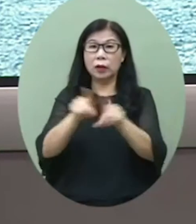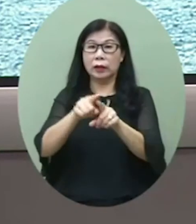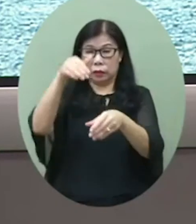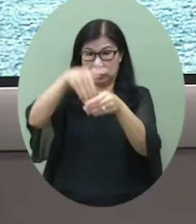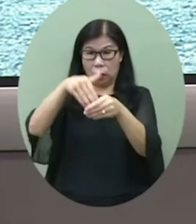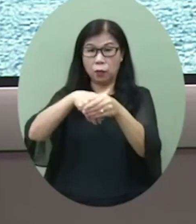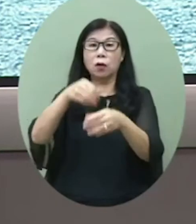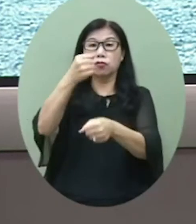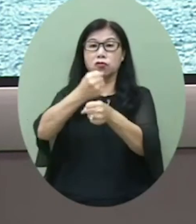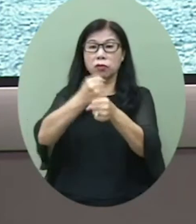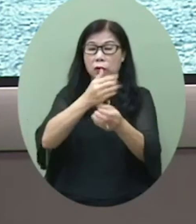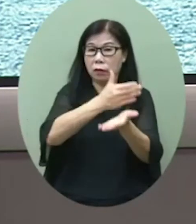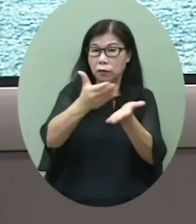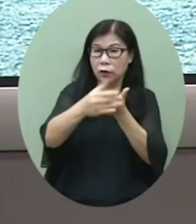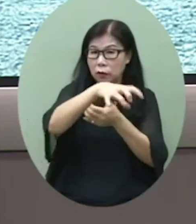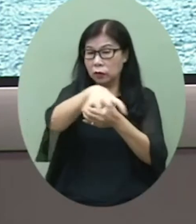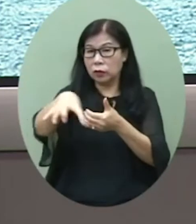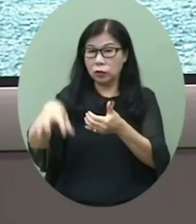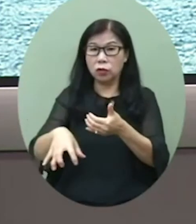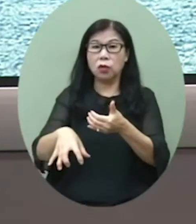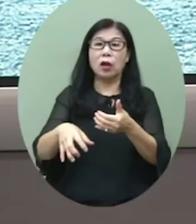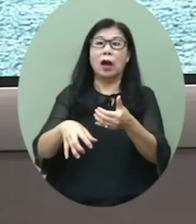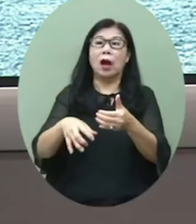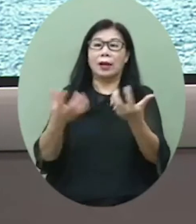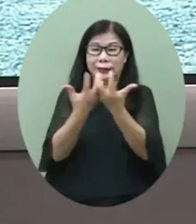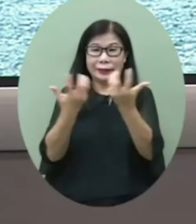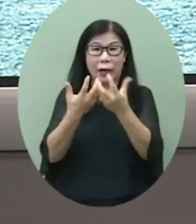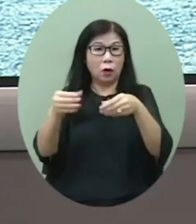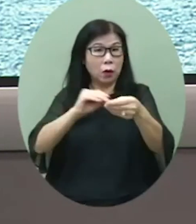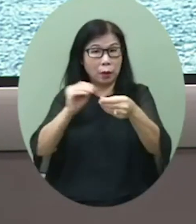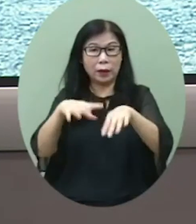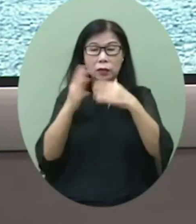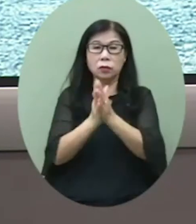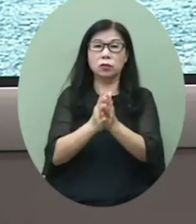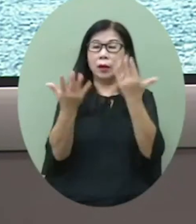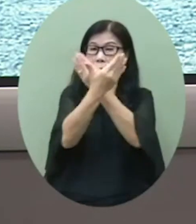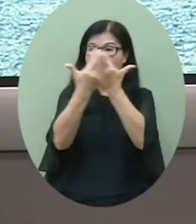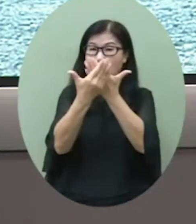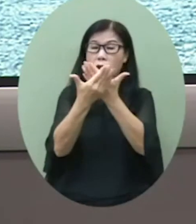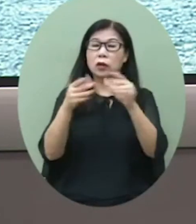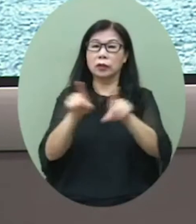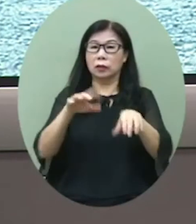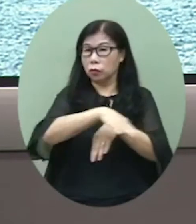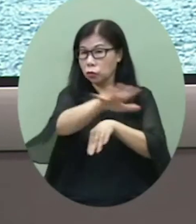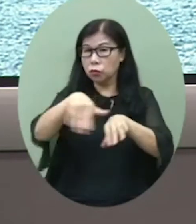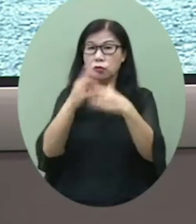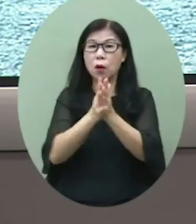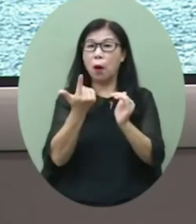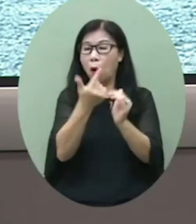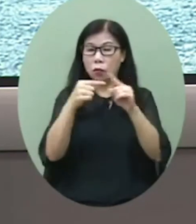staff members to help with the election. These workers will work at the various polling stations. They may also be sent to the Central